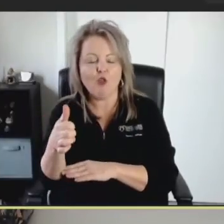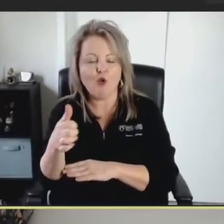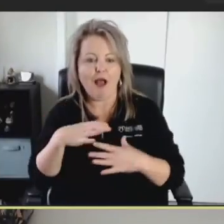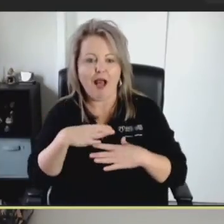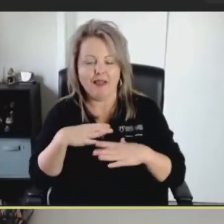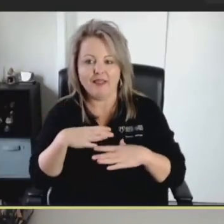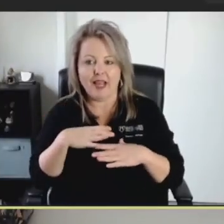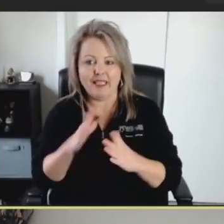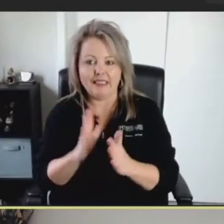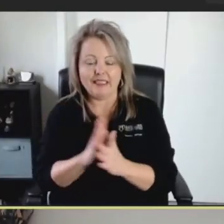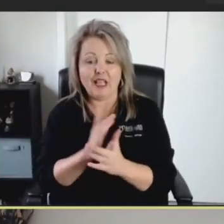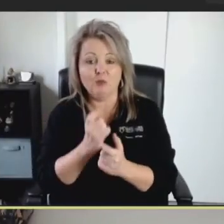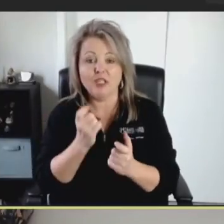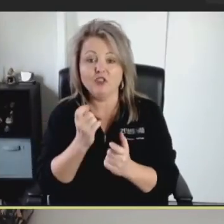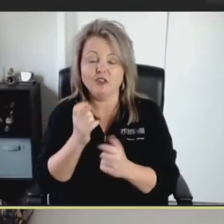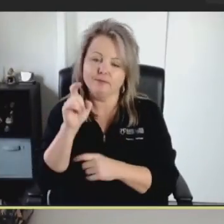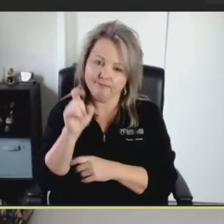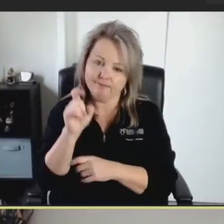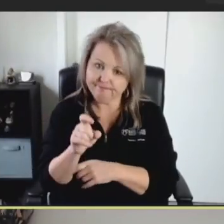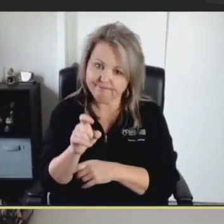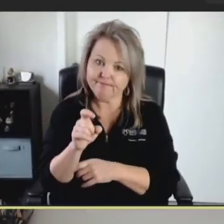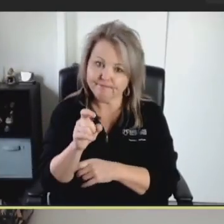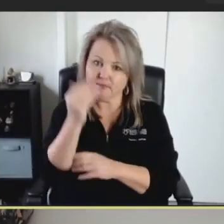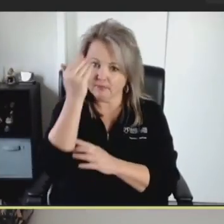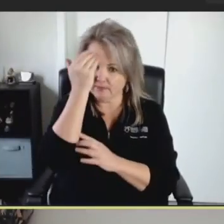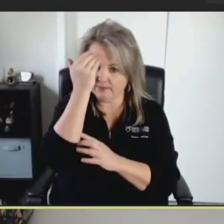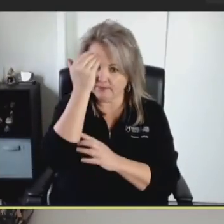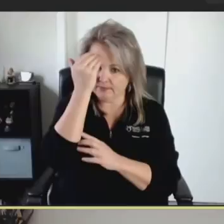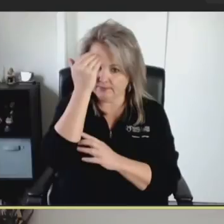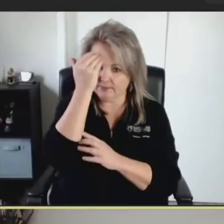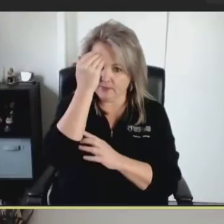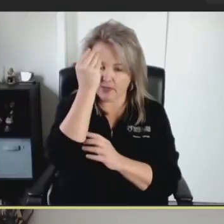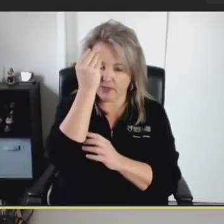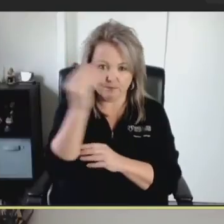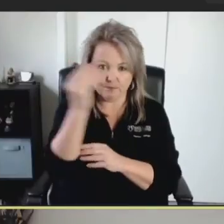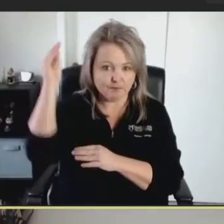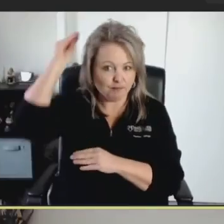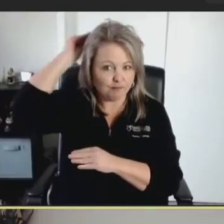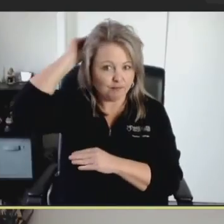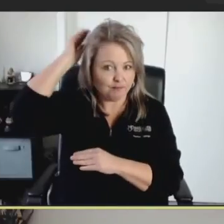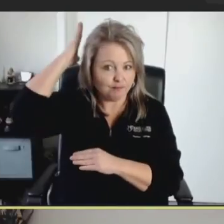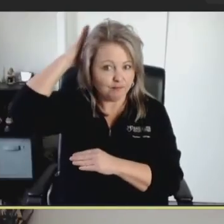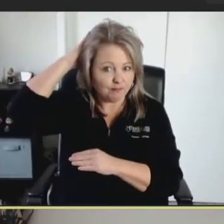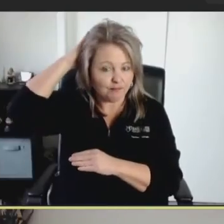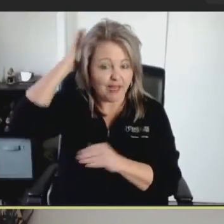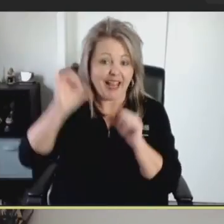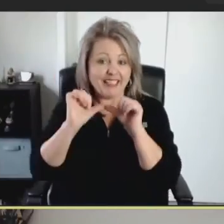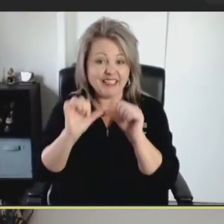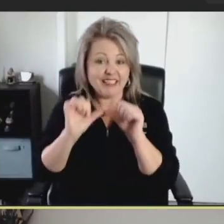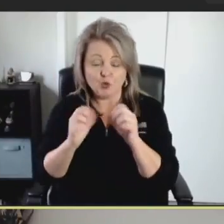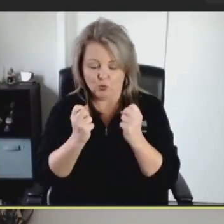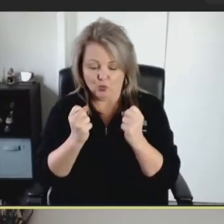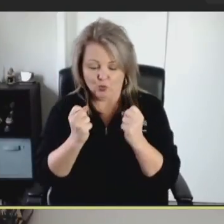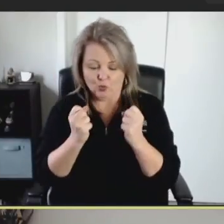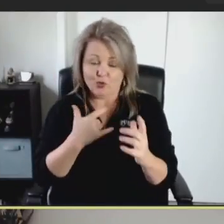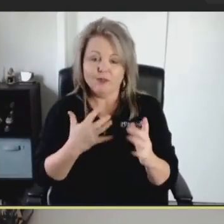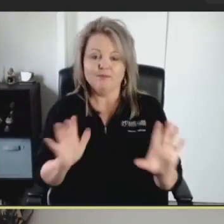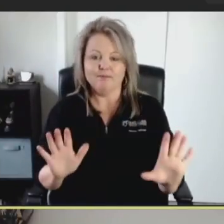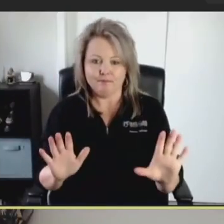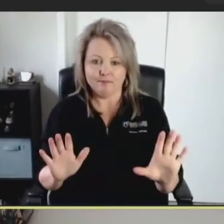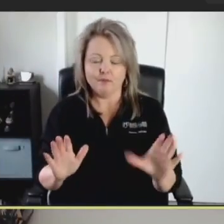is something we need to be very vigilant of and continue to have courage to have those conversations with our